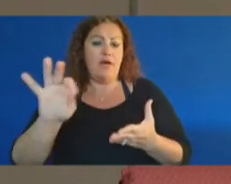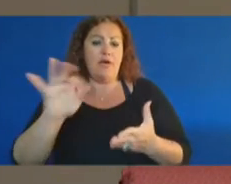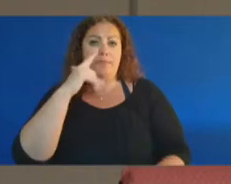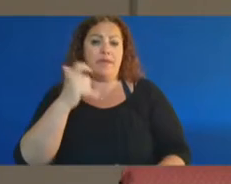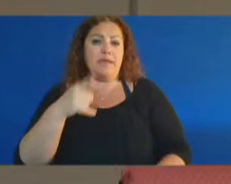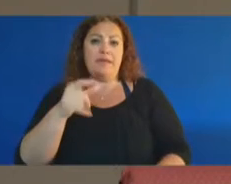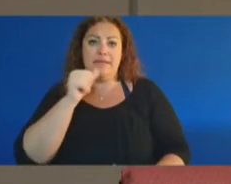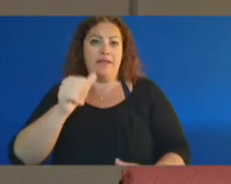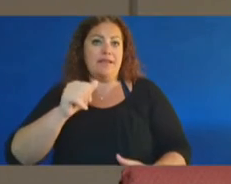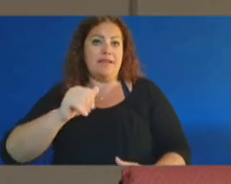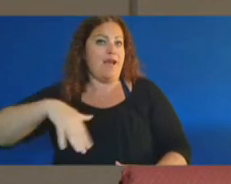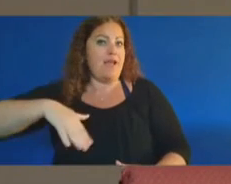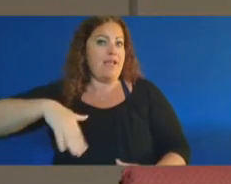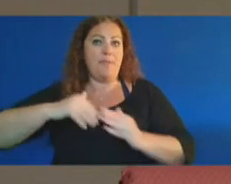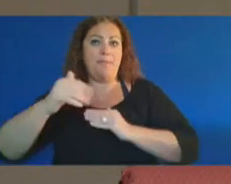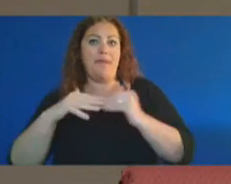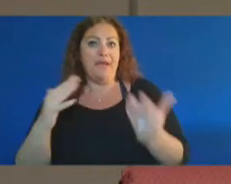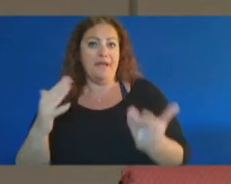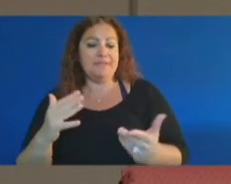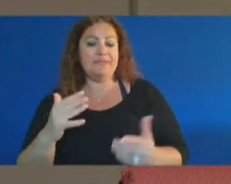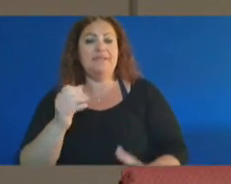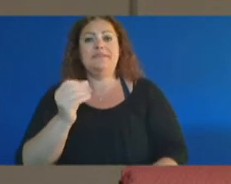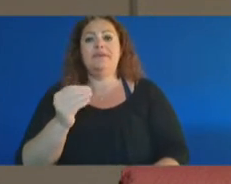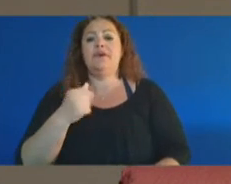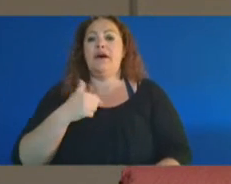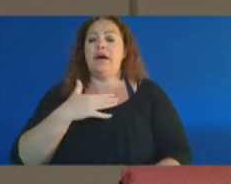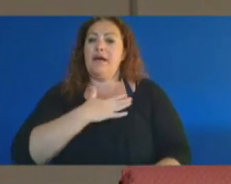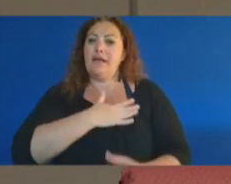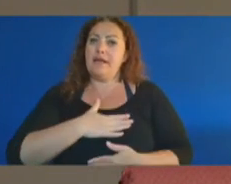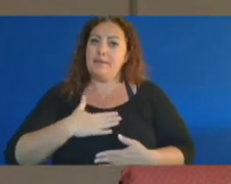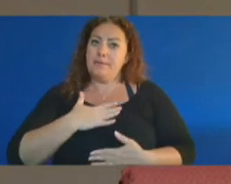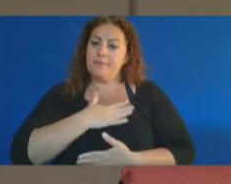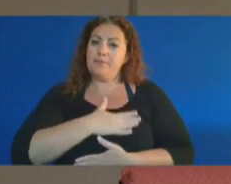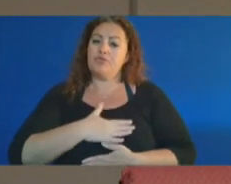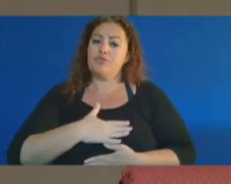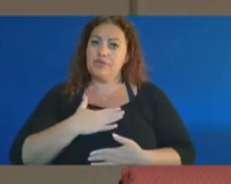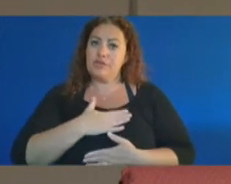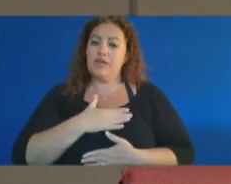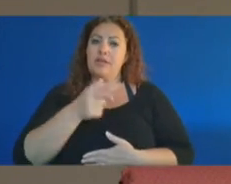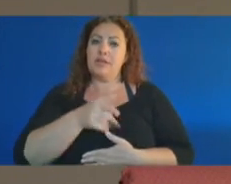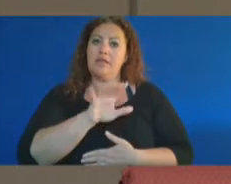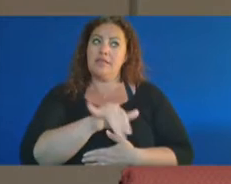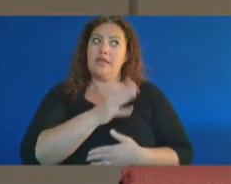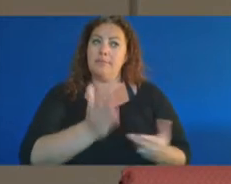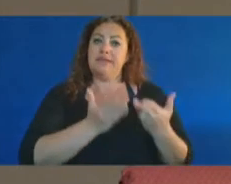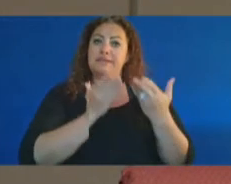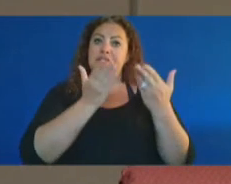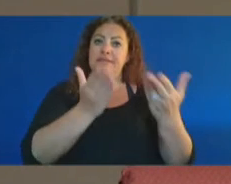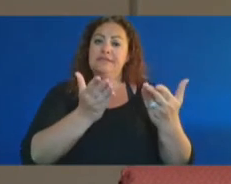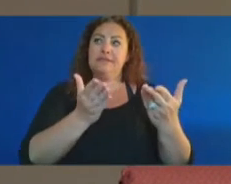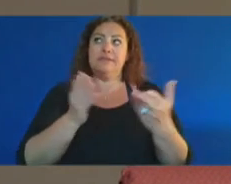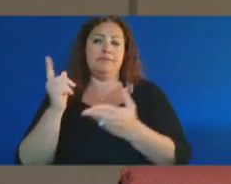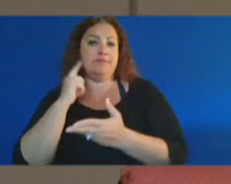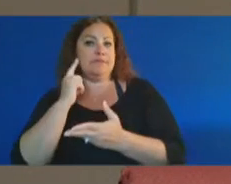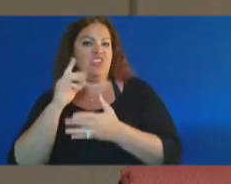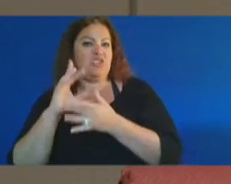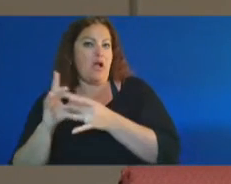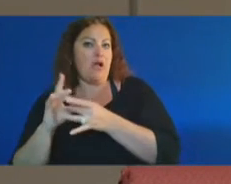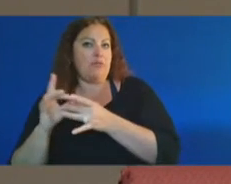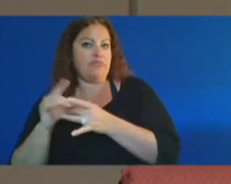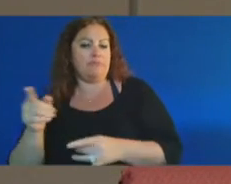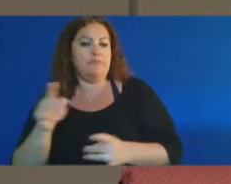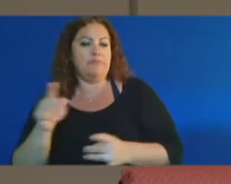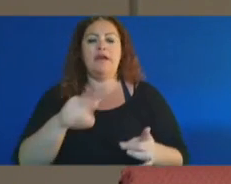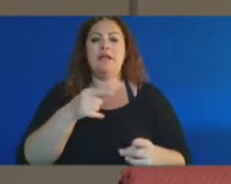built yet so I appreciate uh the petition that that addresses schools and